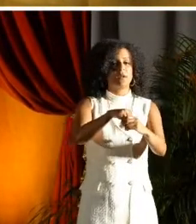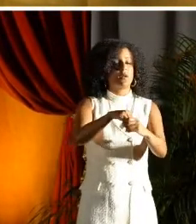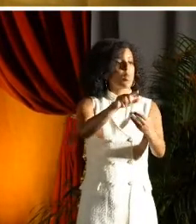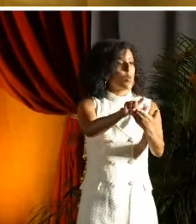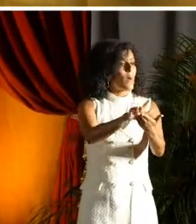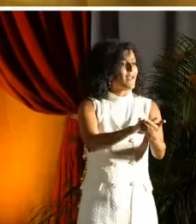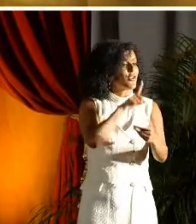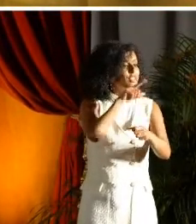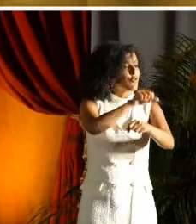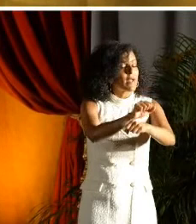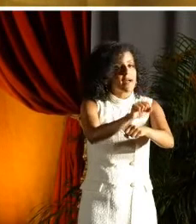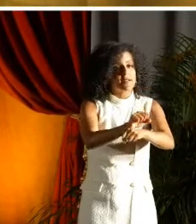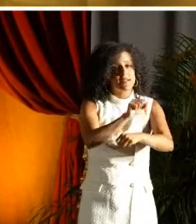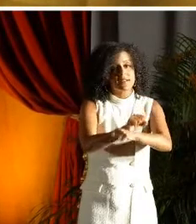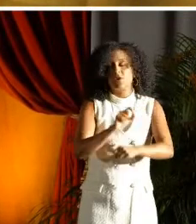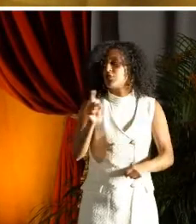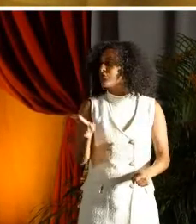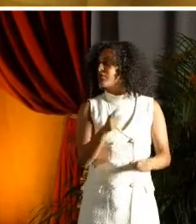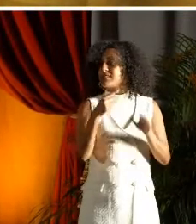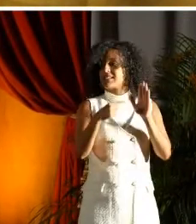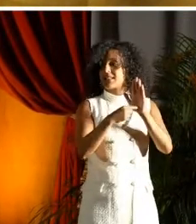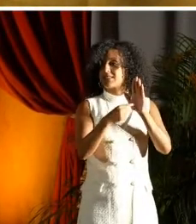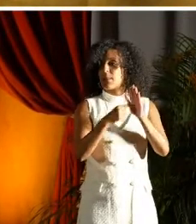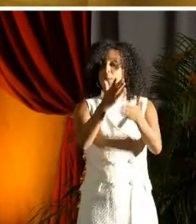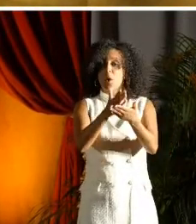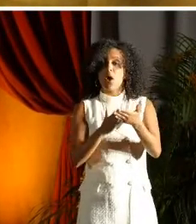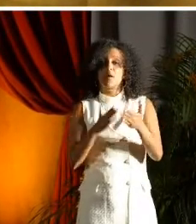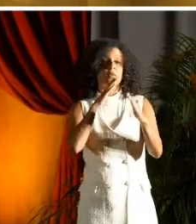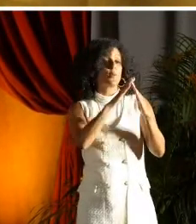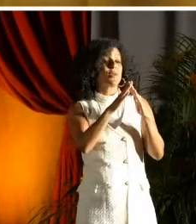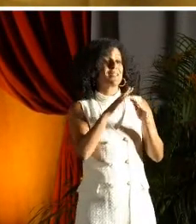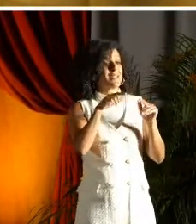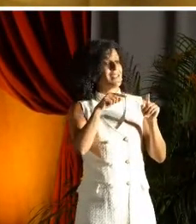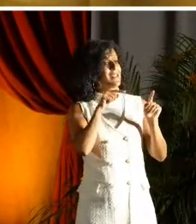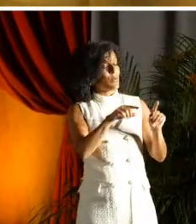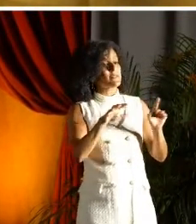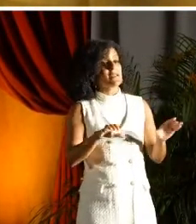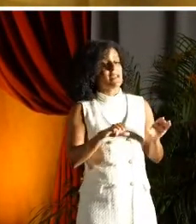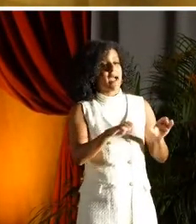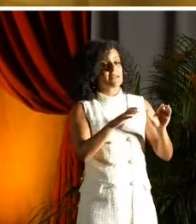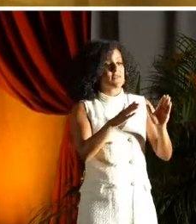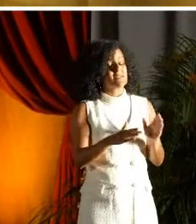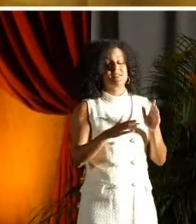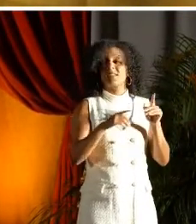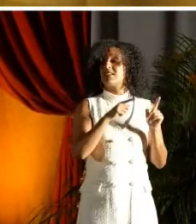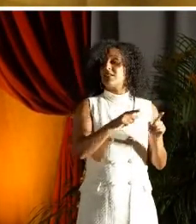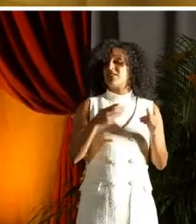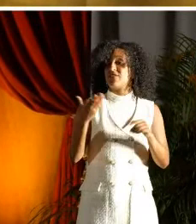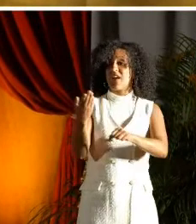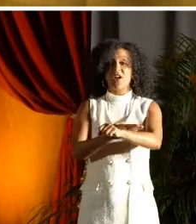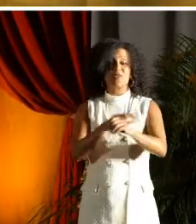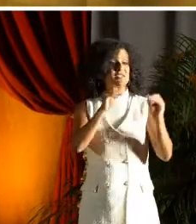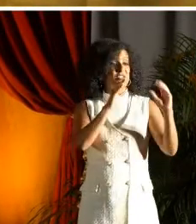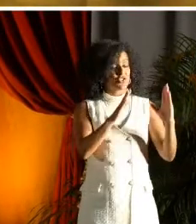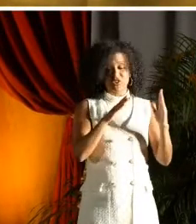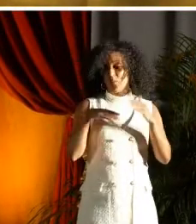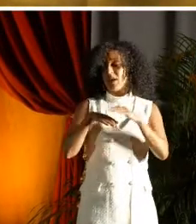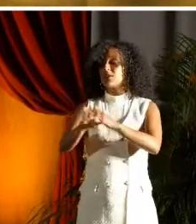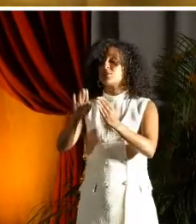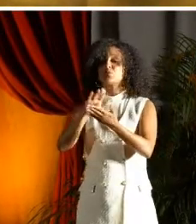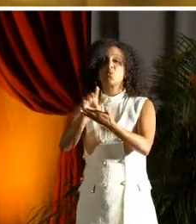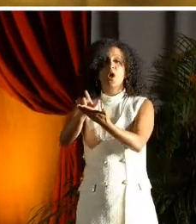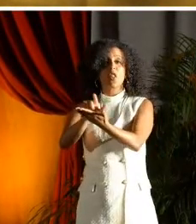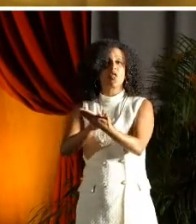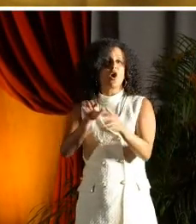the reality? Arch S. Brown's example is he was a part of the community. He was an activist. And when they fired him as a teacher, he went and got a law degree. But he